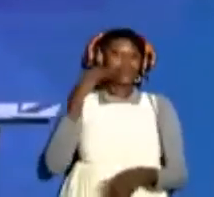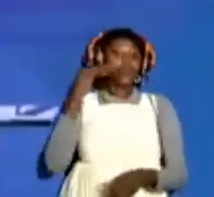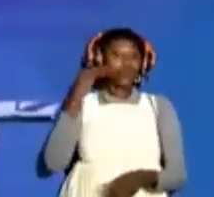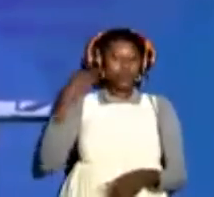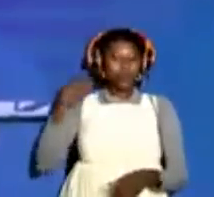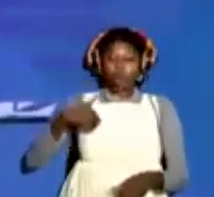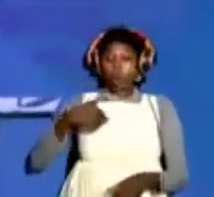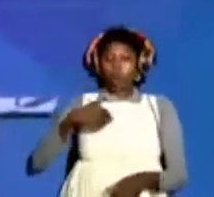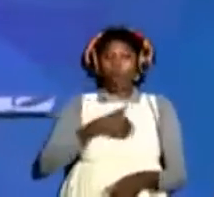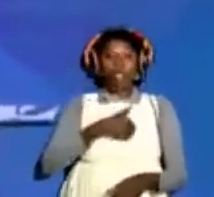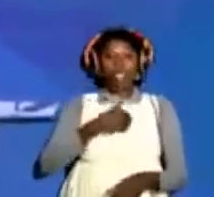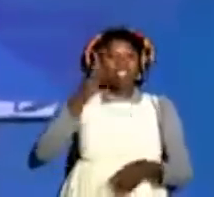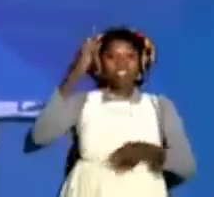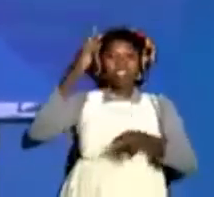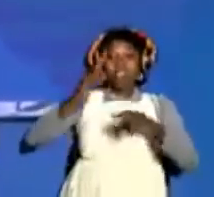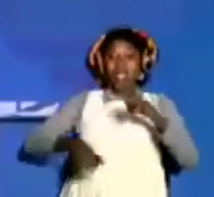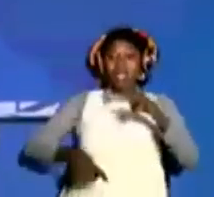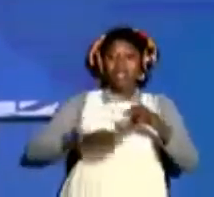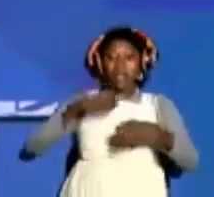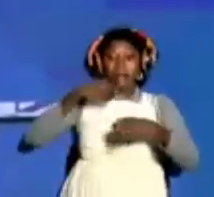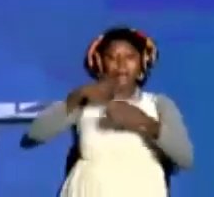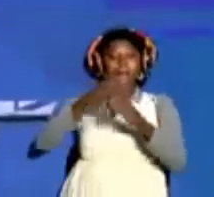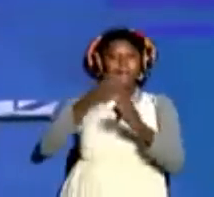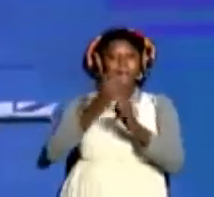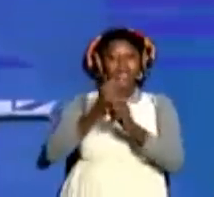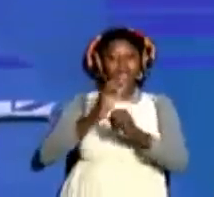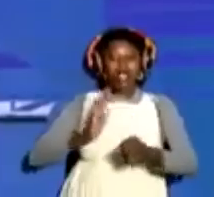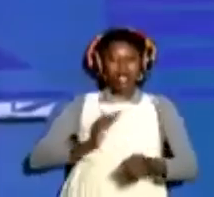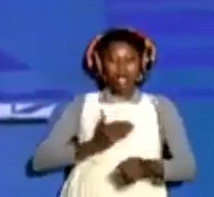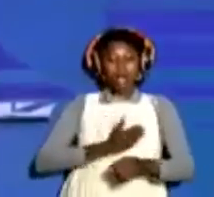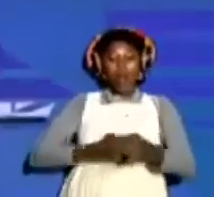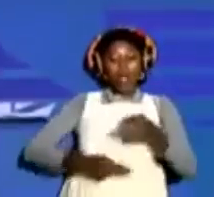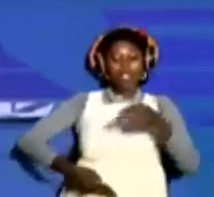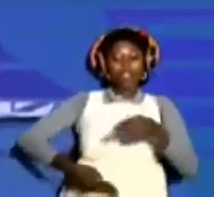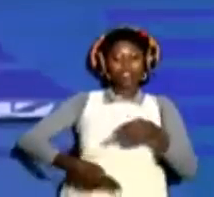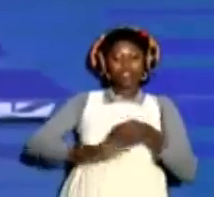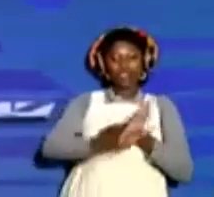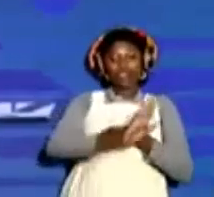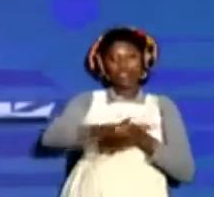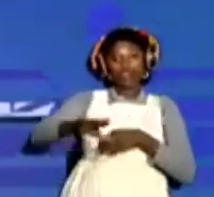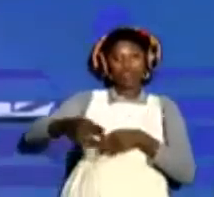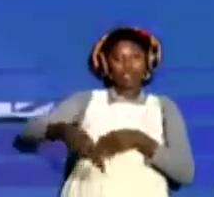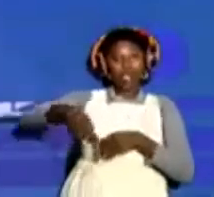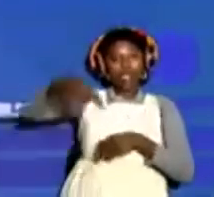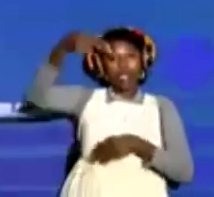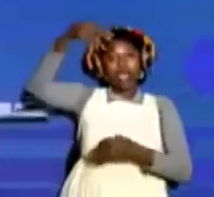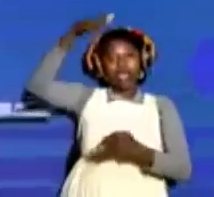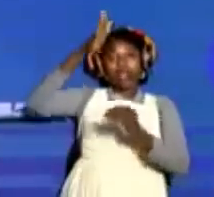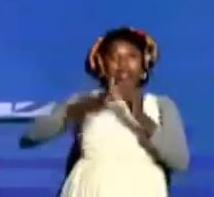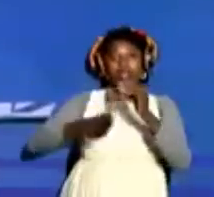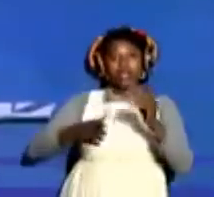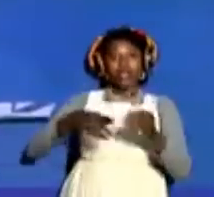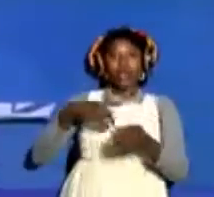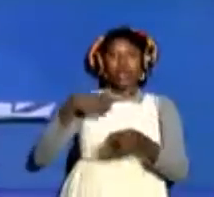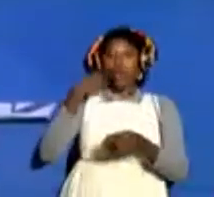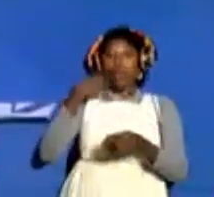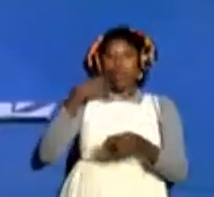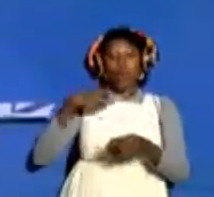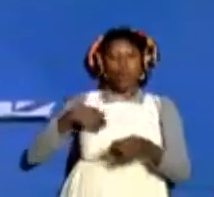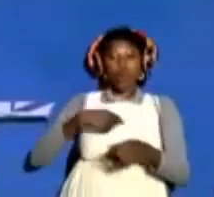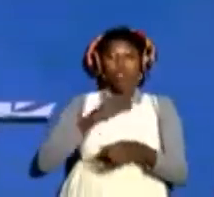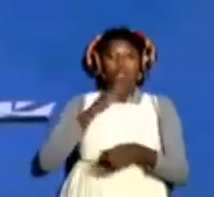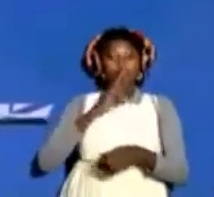children higher than who we are. Our life is the seed, is the